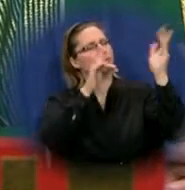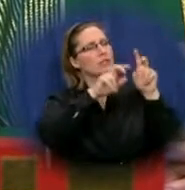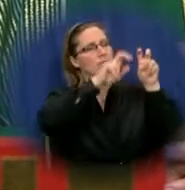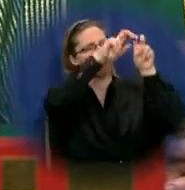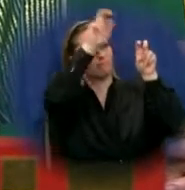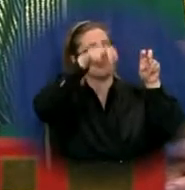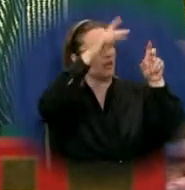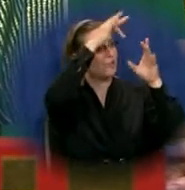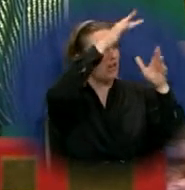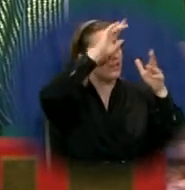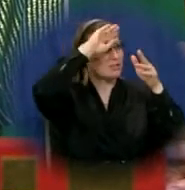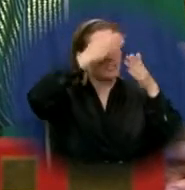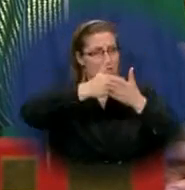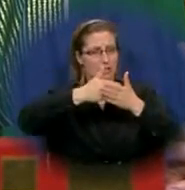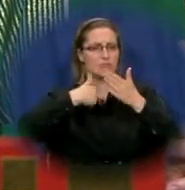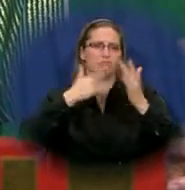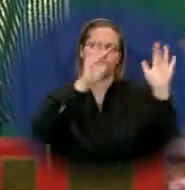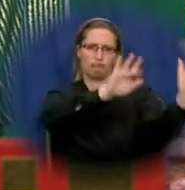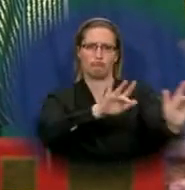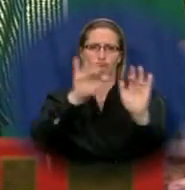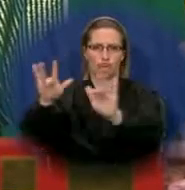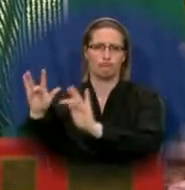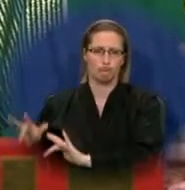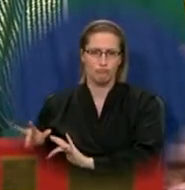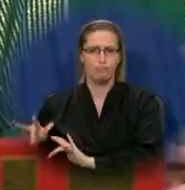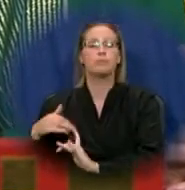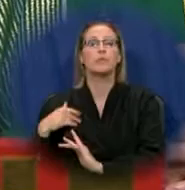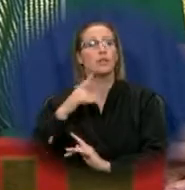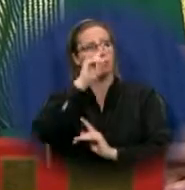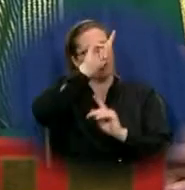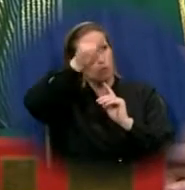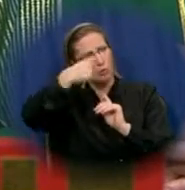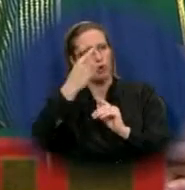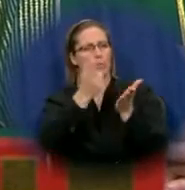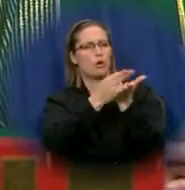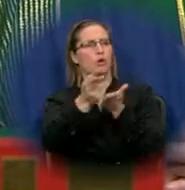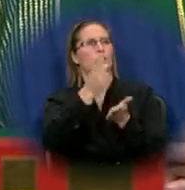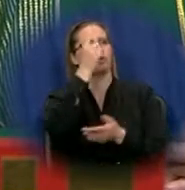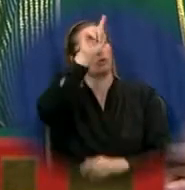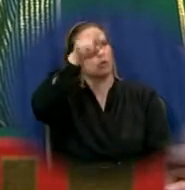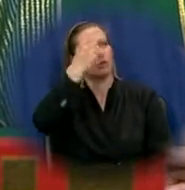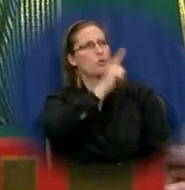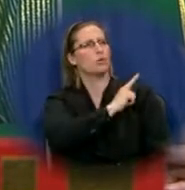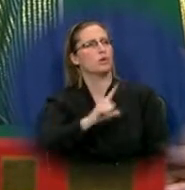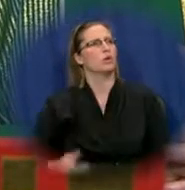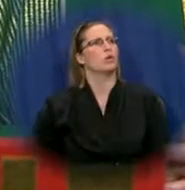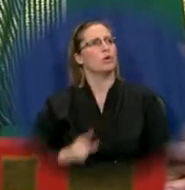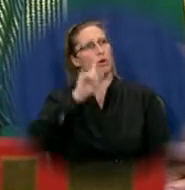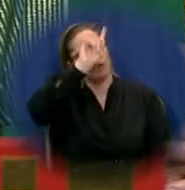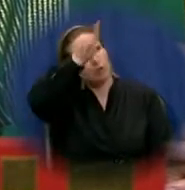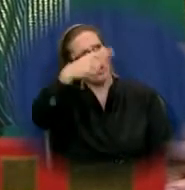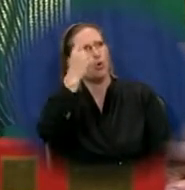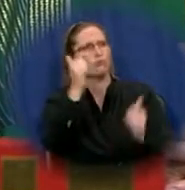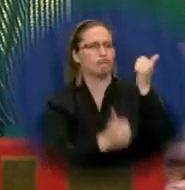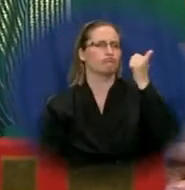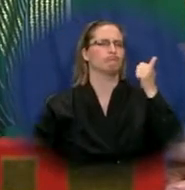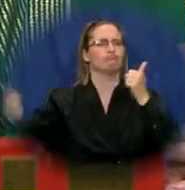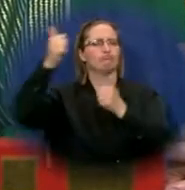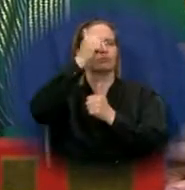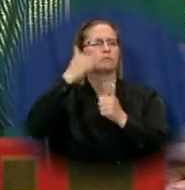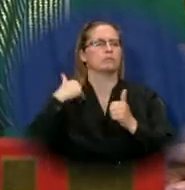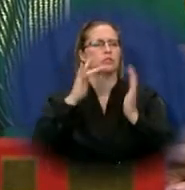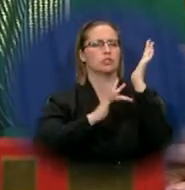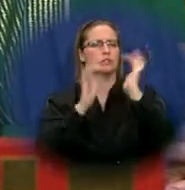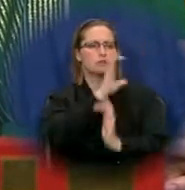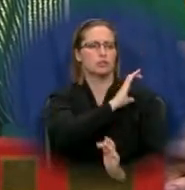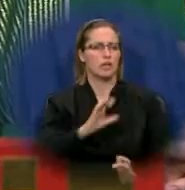the Father, have mercy on us. For you alone are the Holy One, you alone are the Lord, you alone are the Most High,